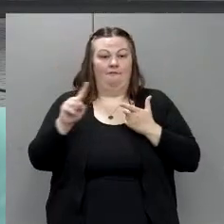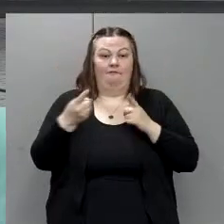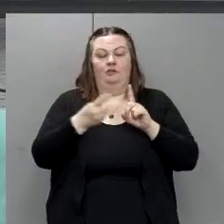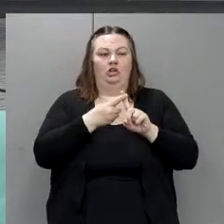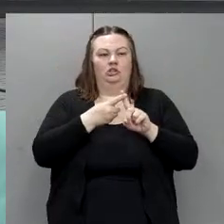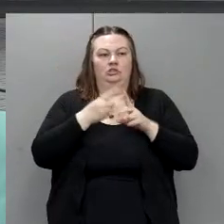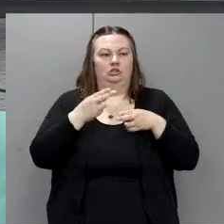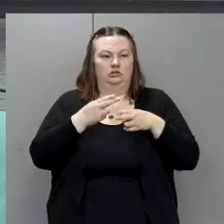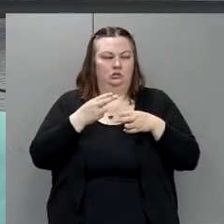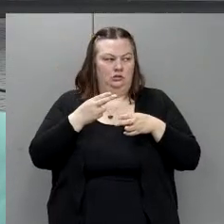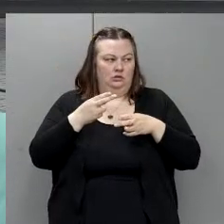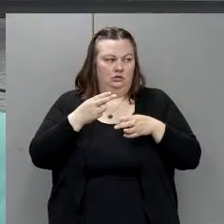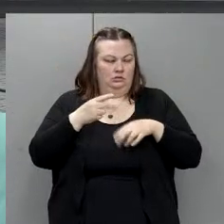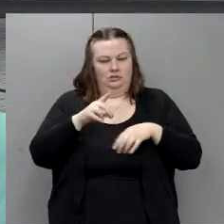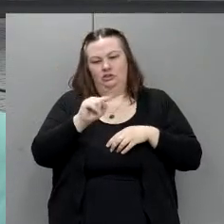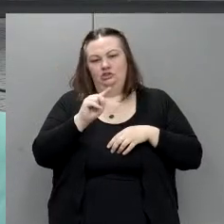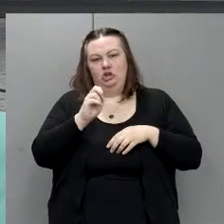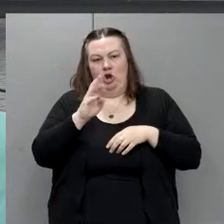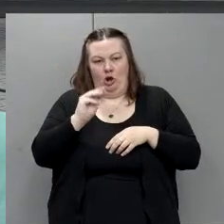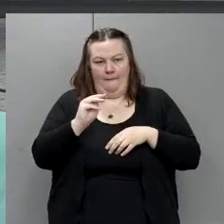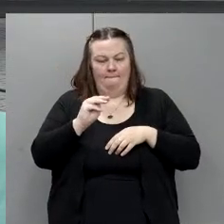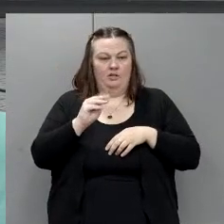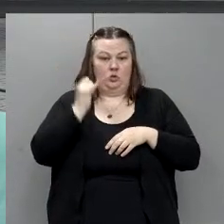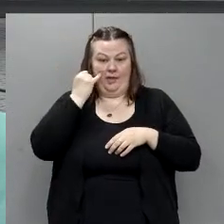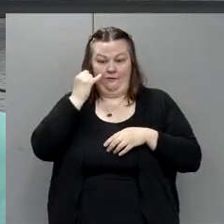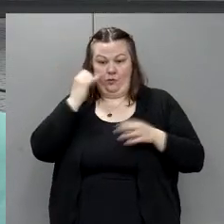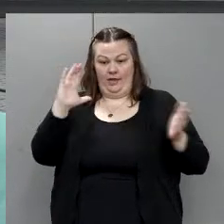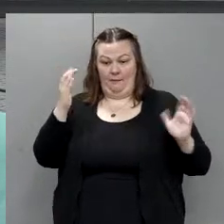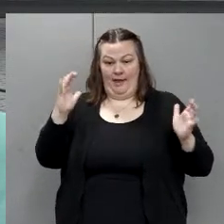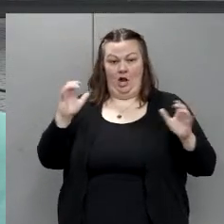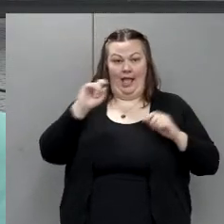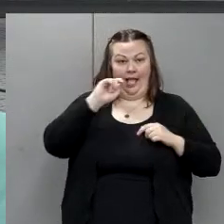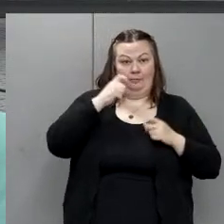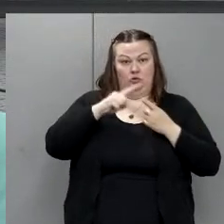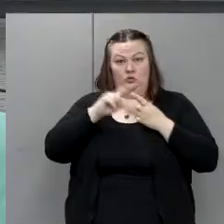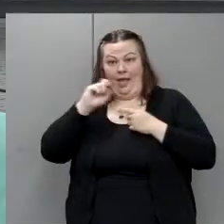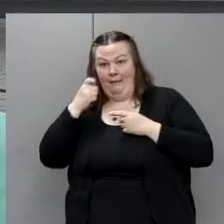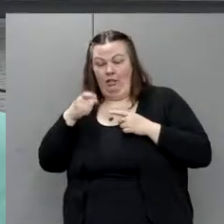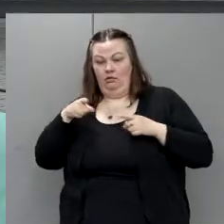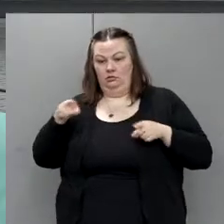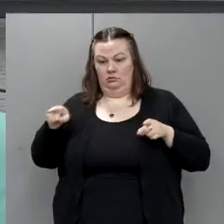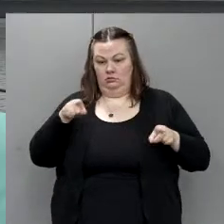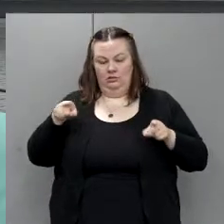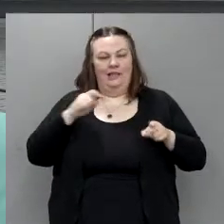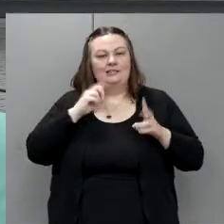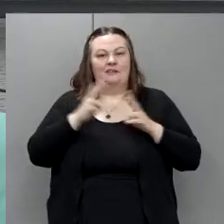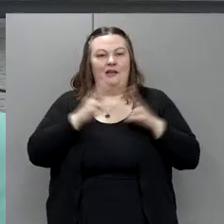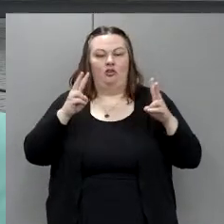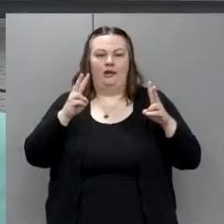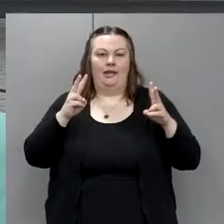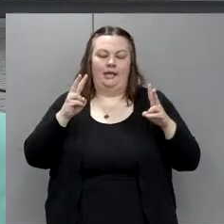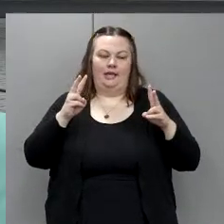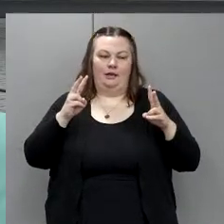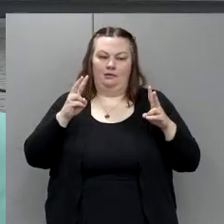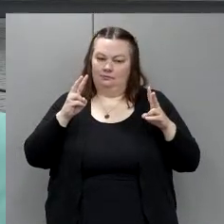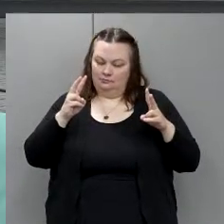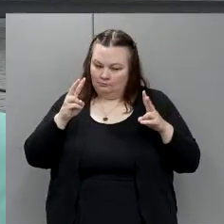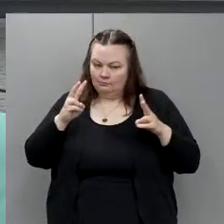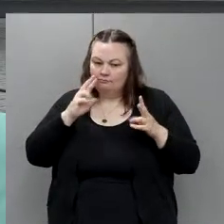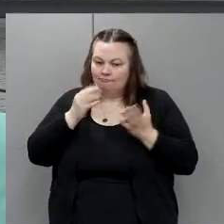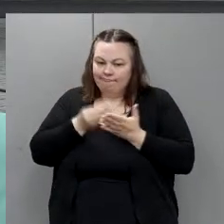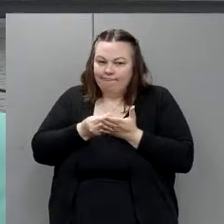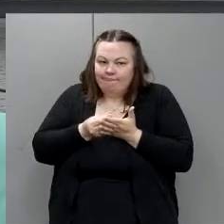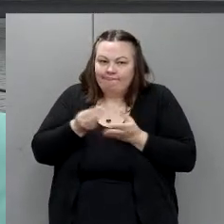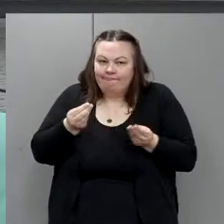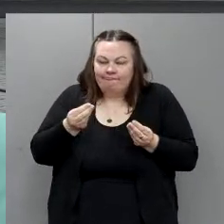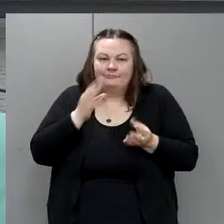term. So if we were to compare apples to apples, this is a very lucrative contract.